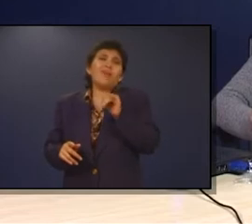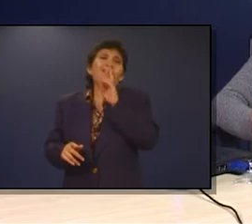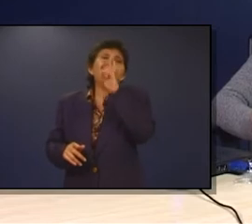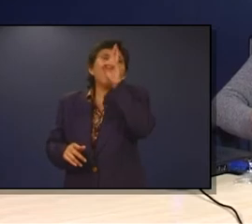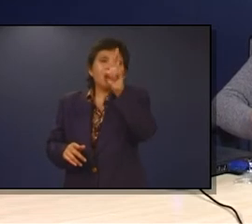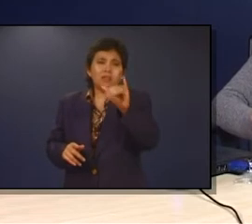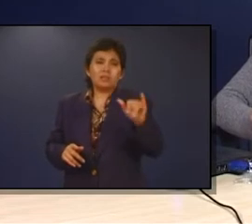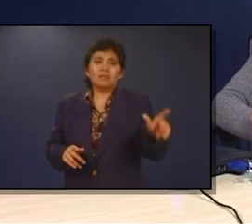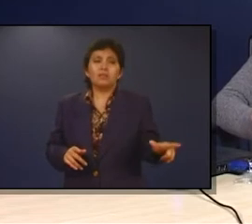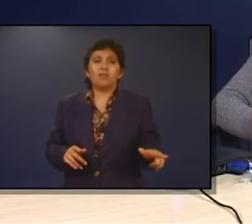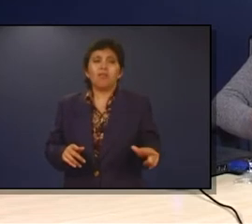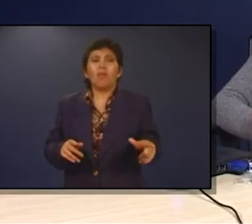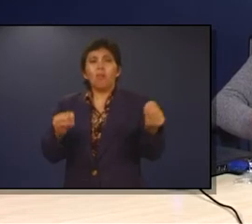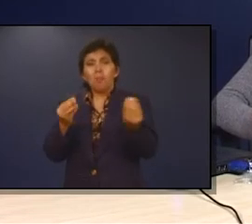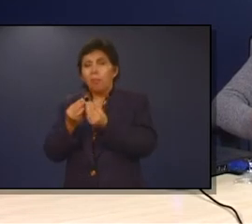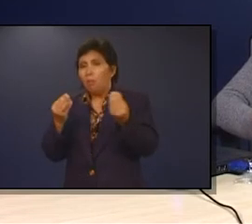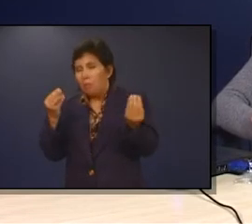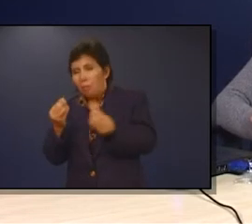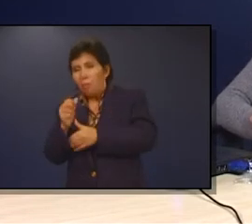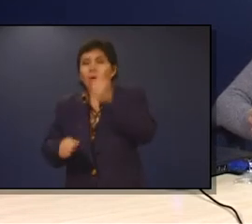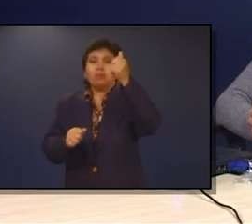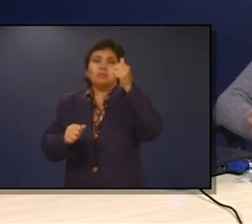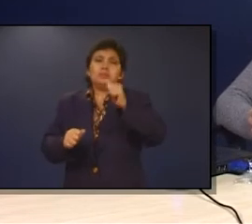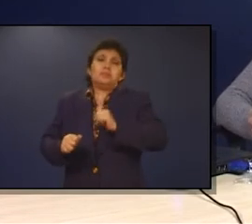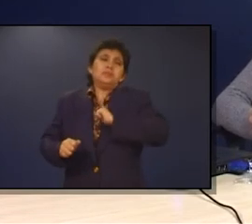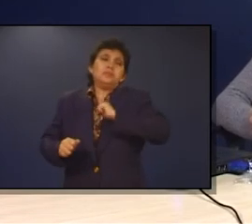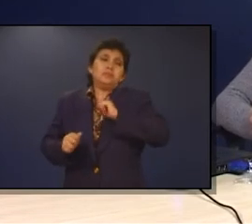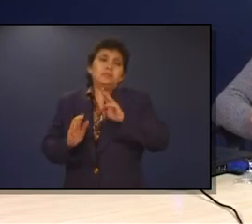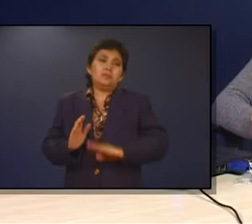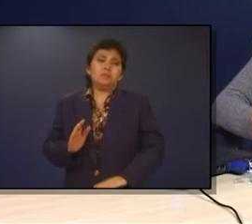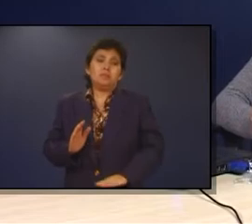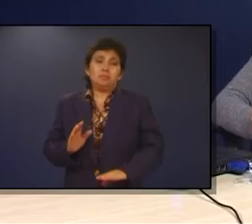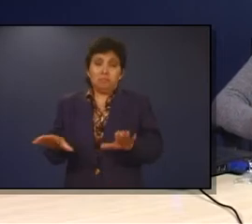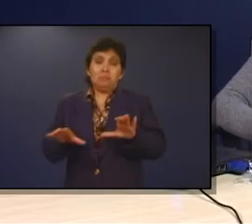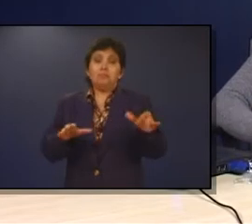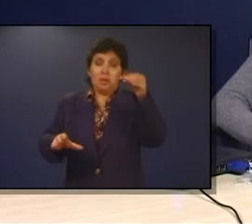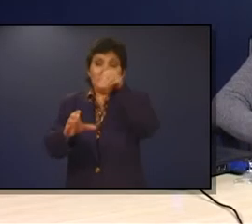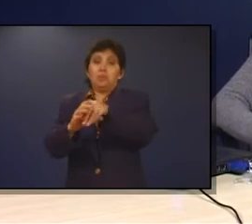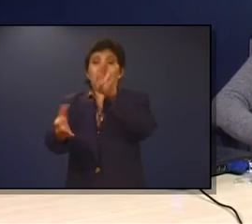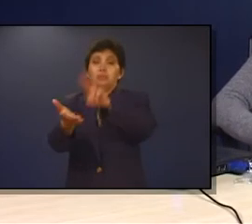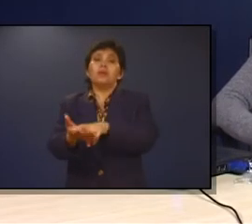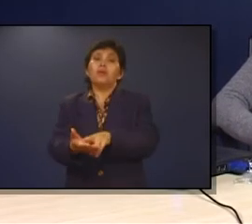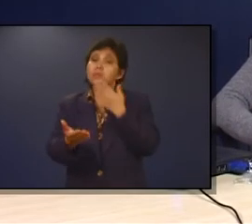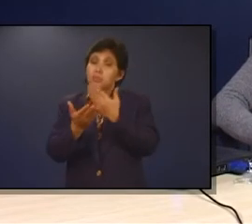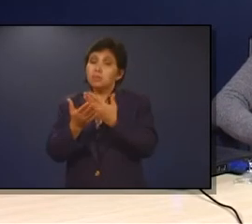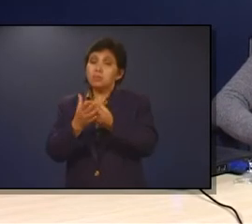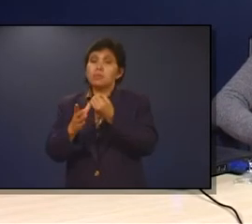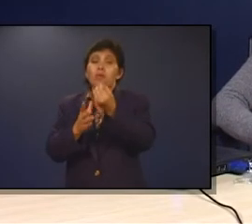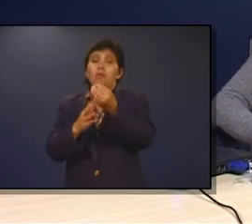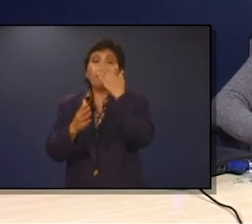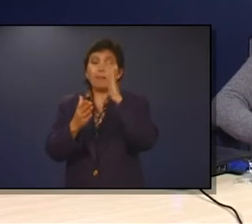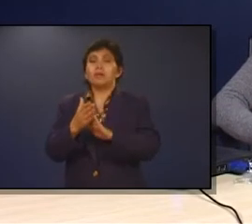unrealistic high self-esteem or too much self-esteem that result in them doing so. Is it good or bad?